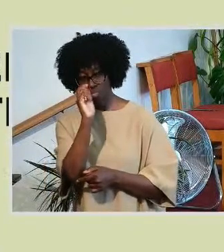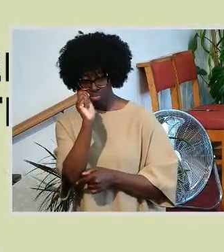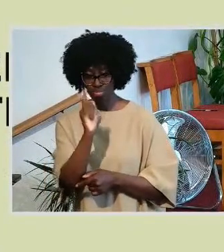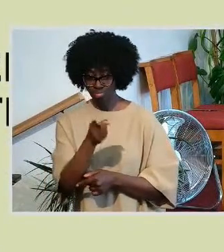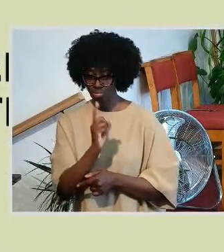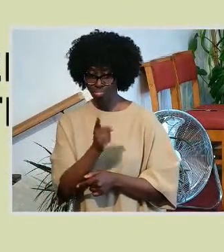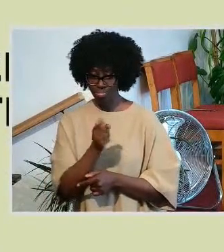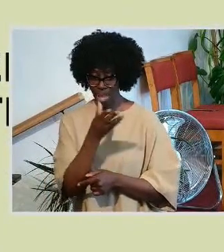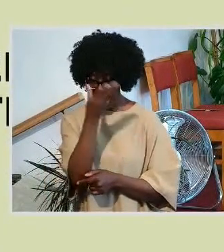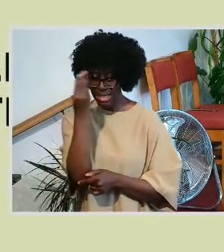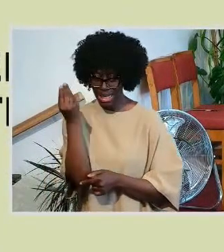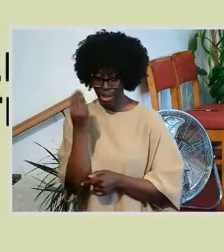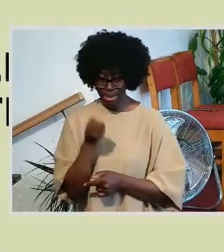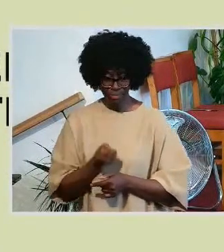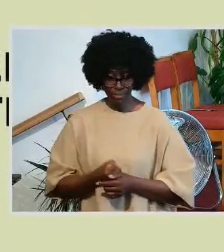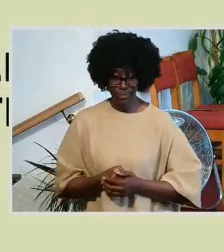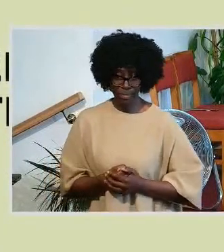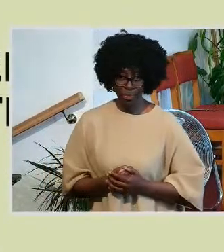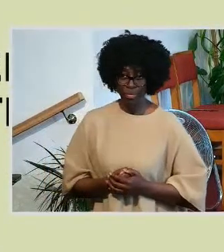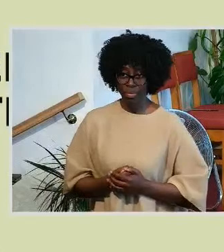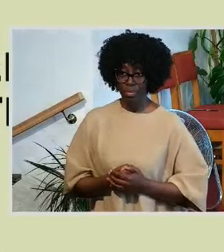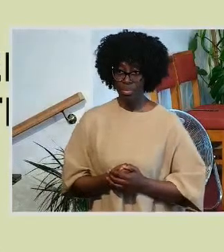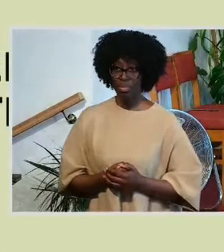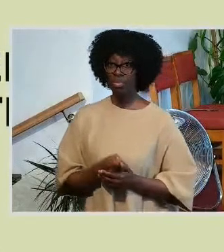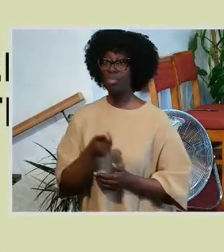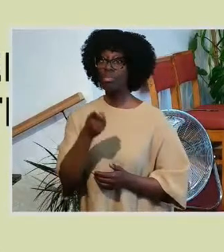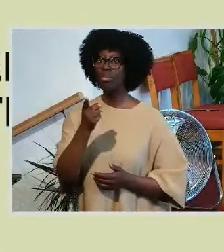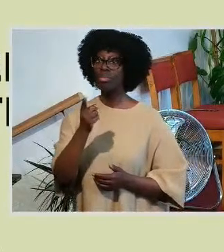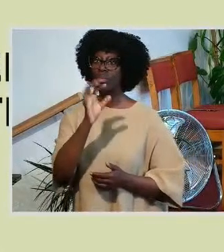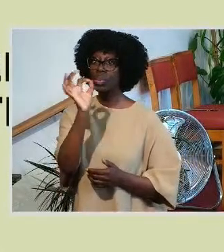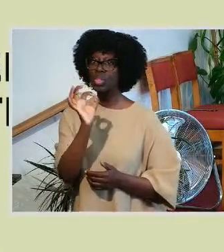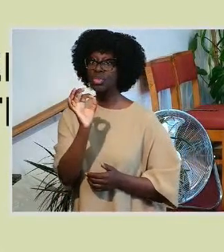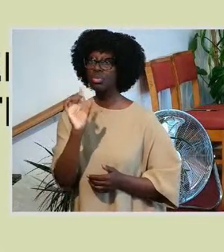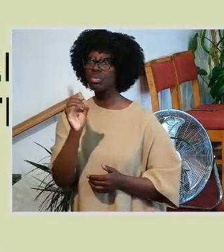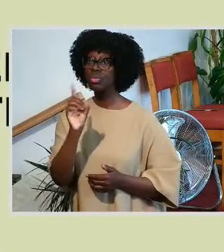right. So, yes?